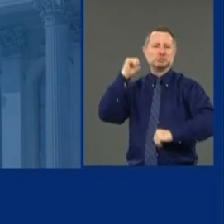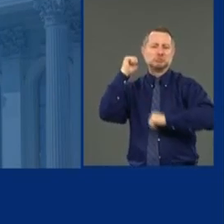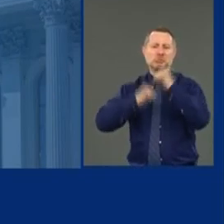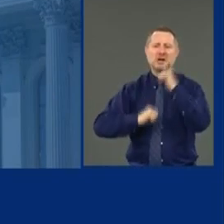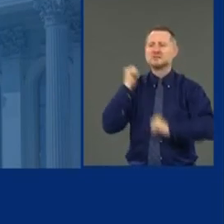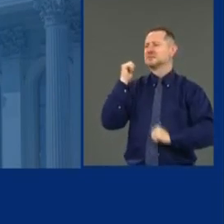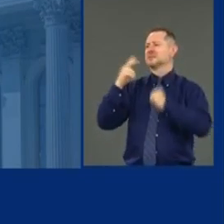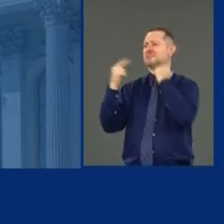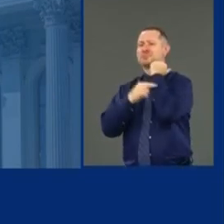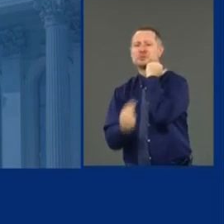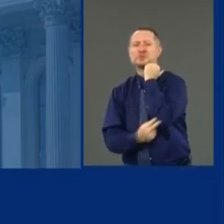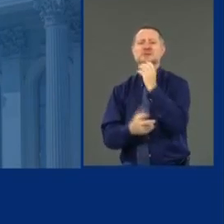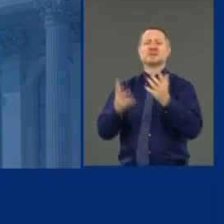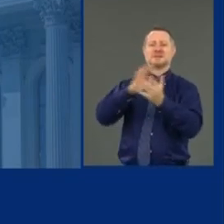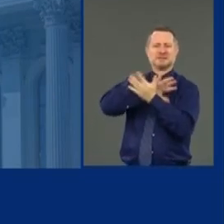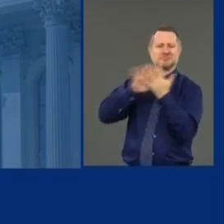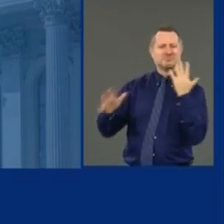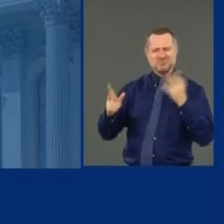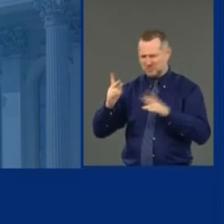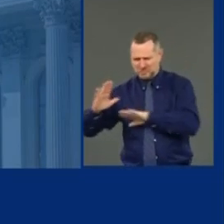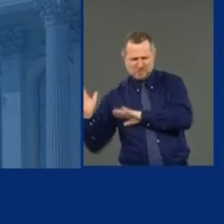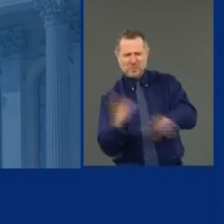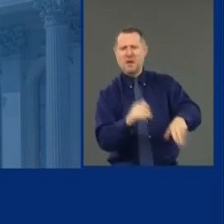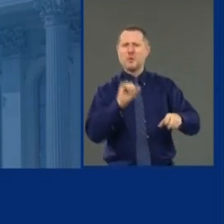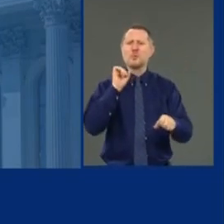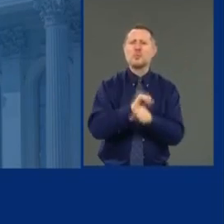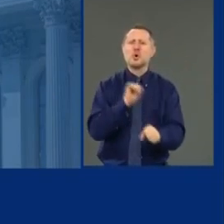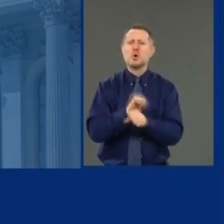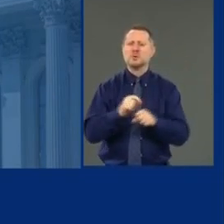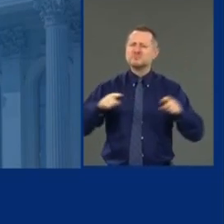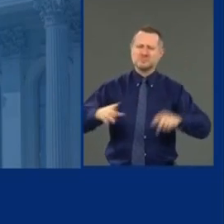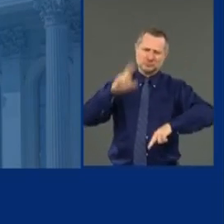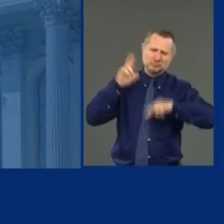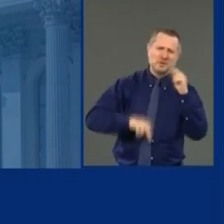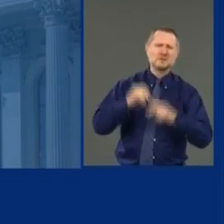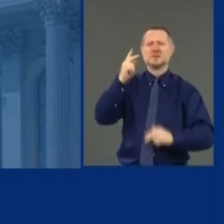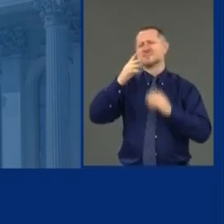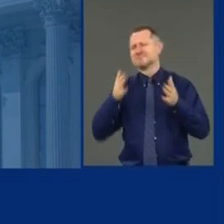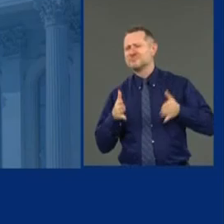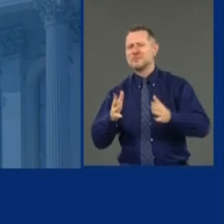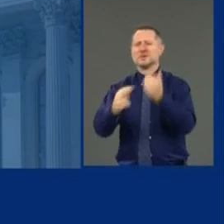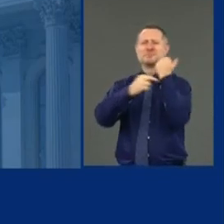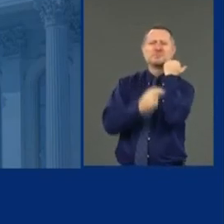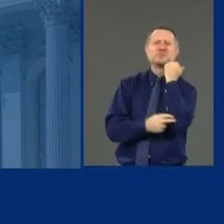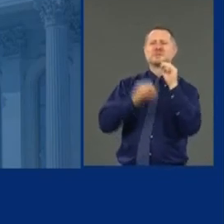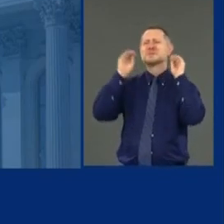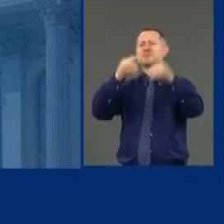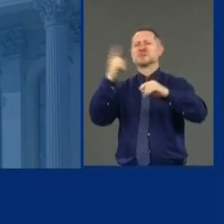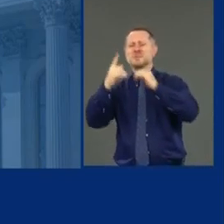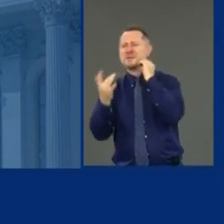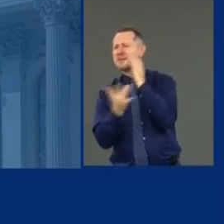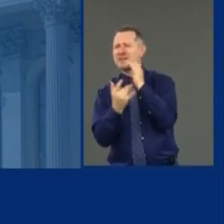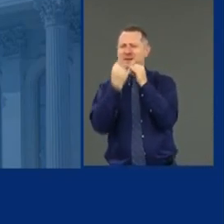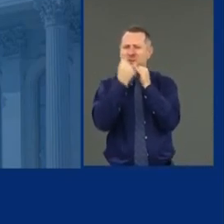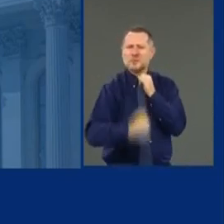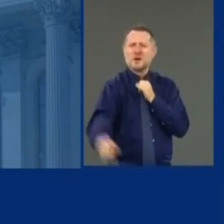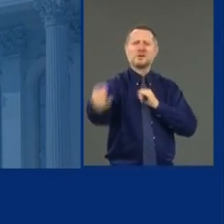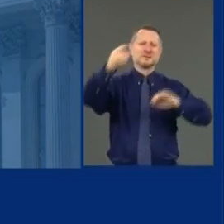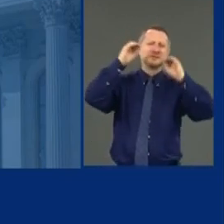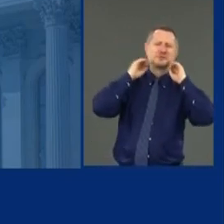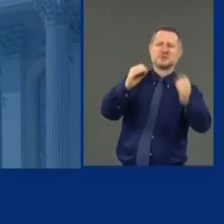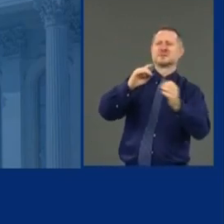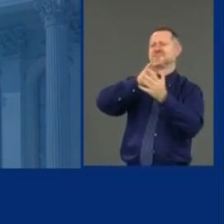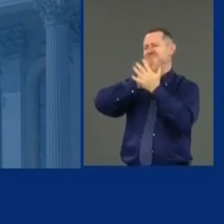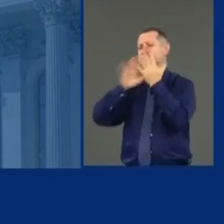work, build airports, build bridges, put technology in education, put technology in healthcare, do the things you've talked about for